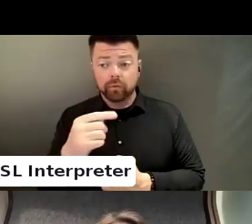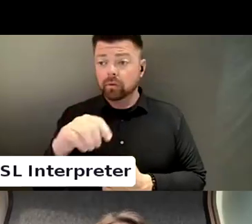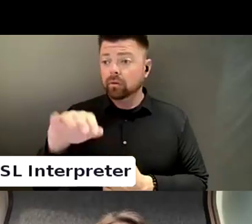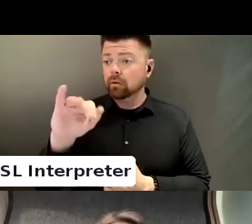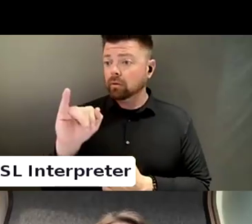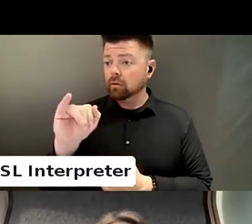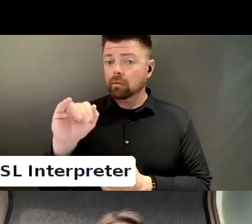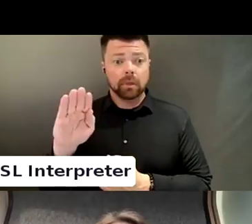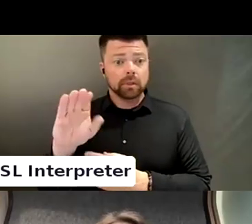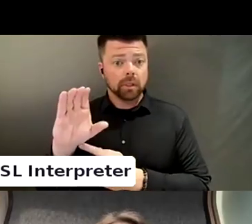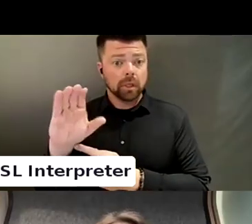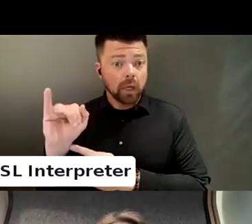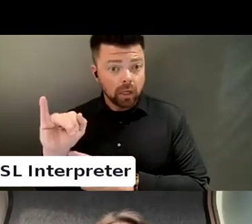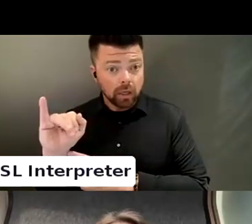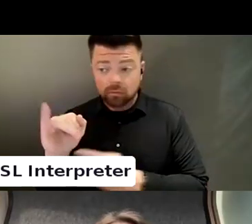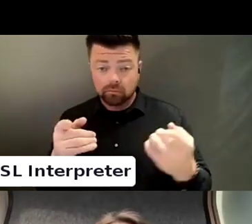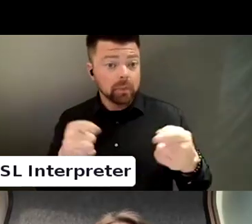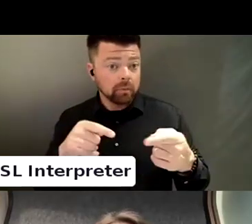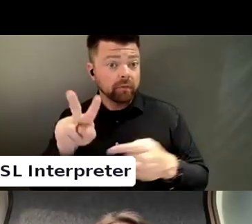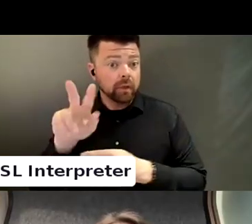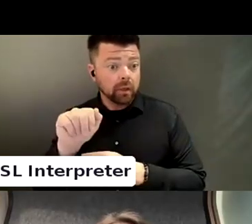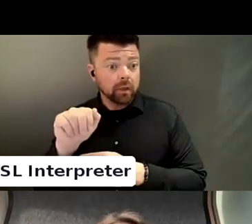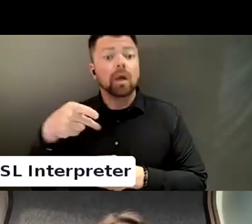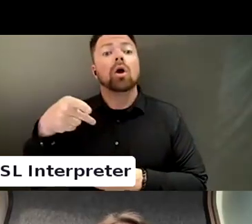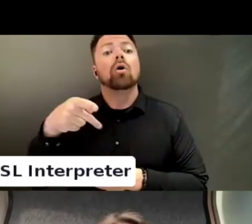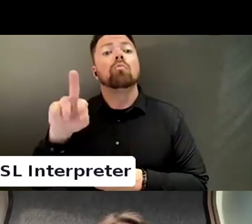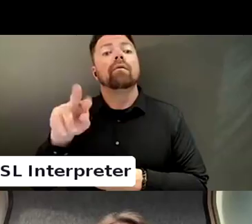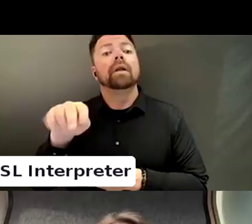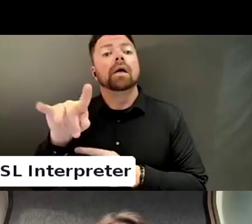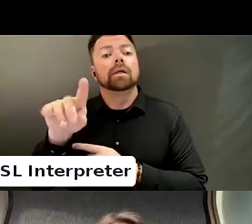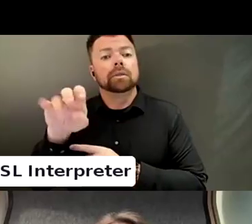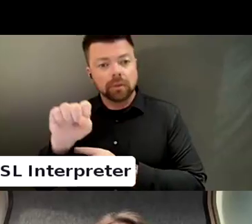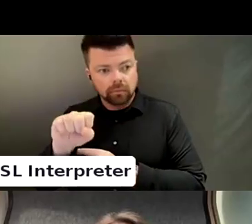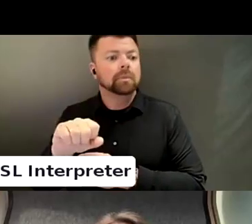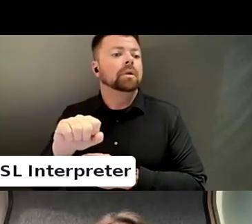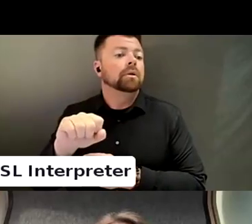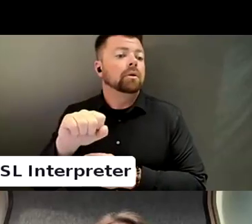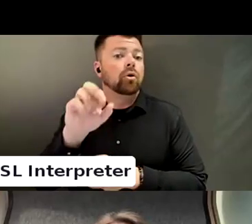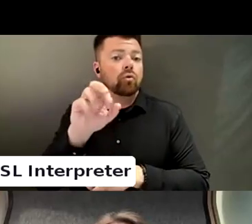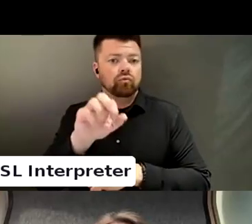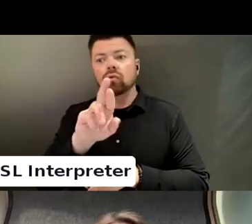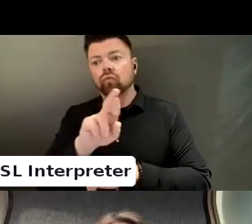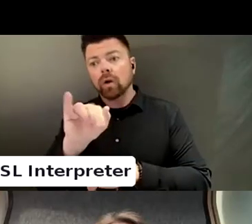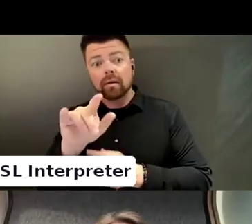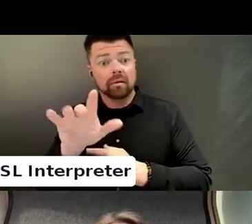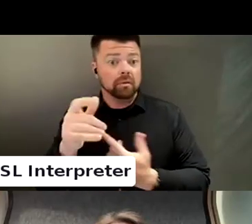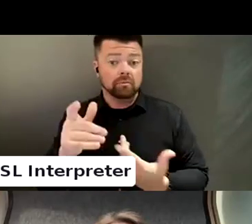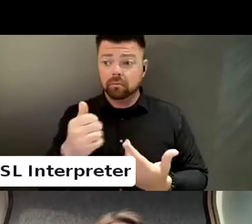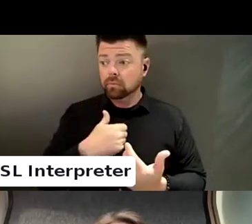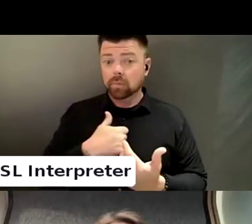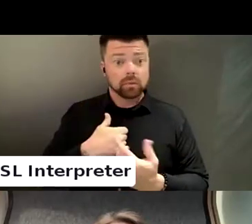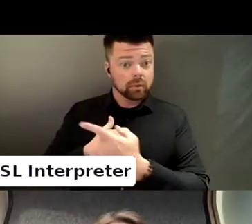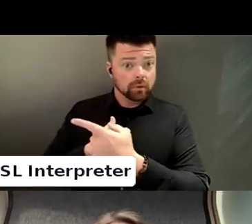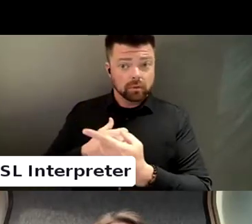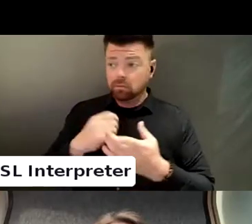is happening at the VA in Providence, Rhode Island, which is where I'm affiliated with. So that is one place, and I'm